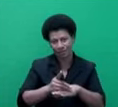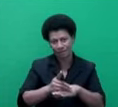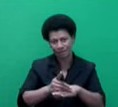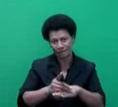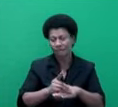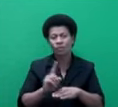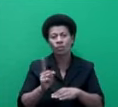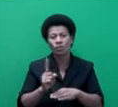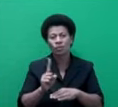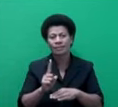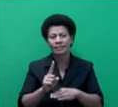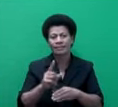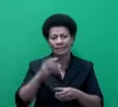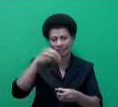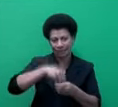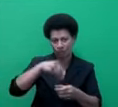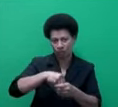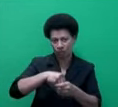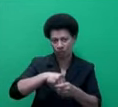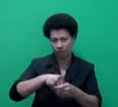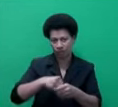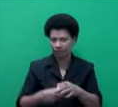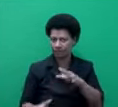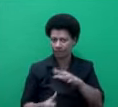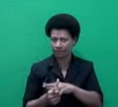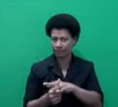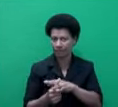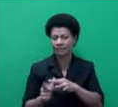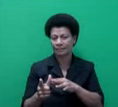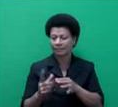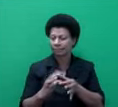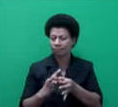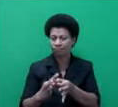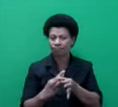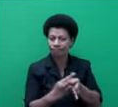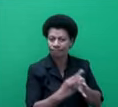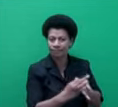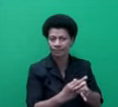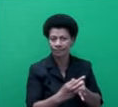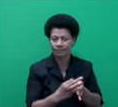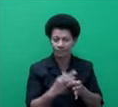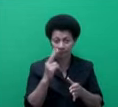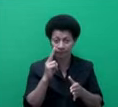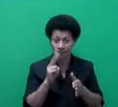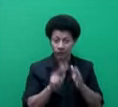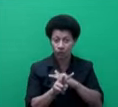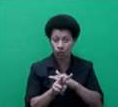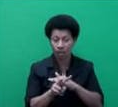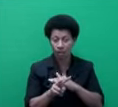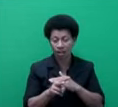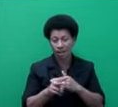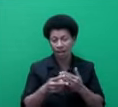to promote inclusivity and greater engagement. First of its kind, sir. The users with visual impairments can